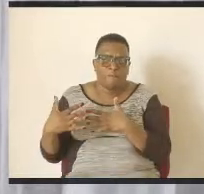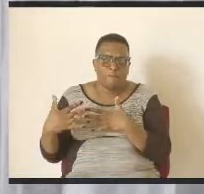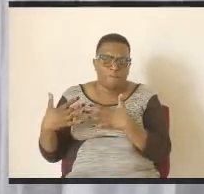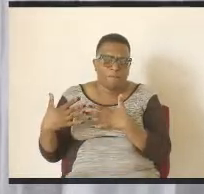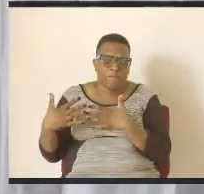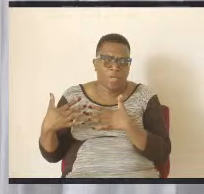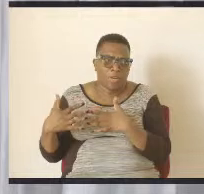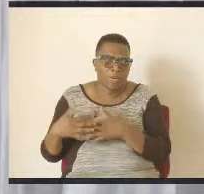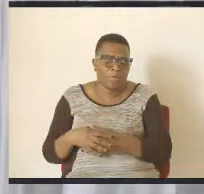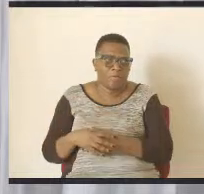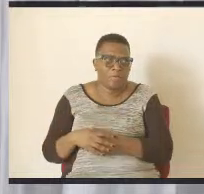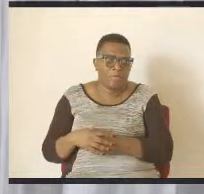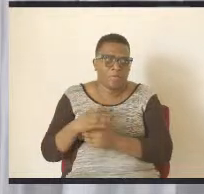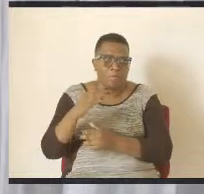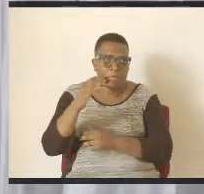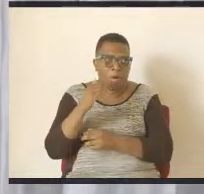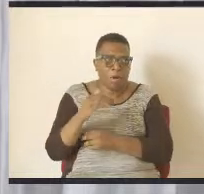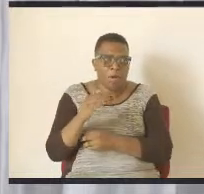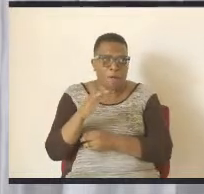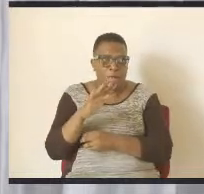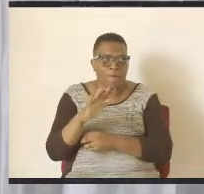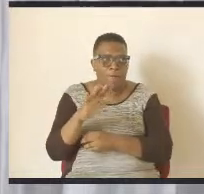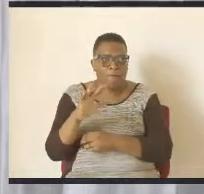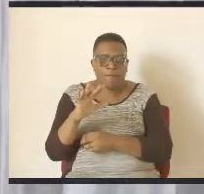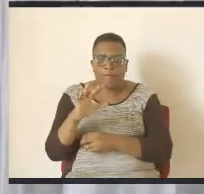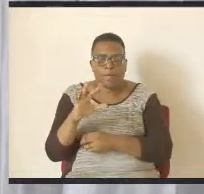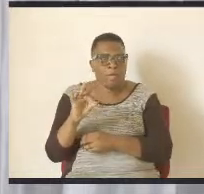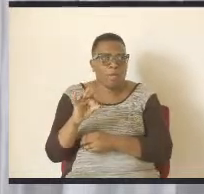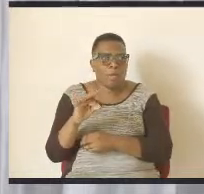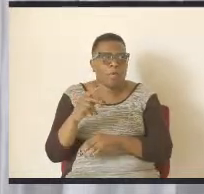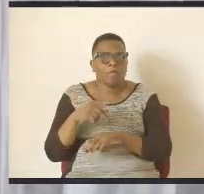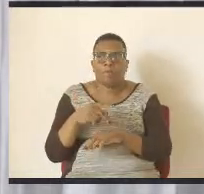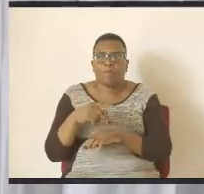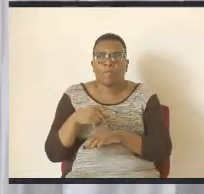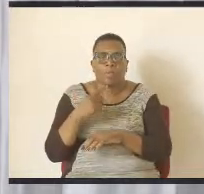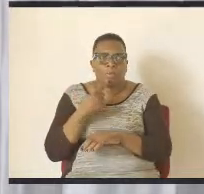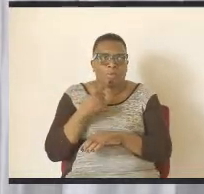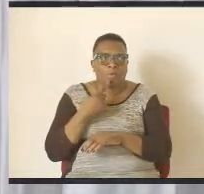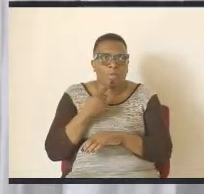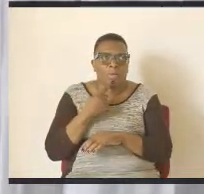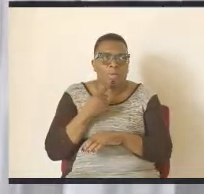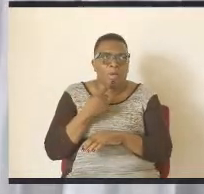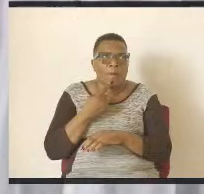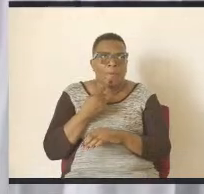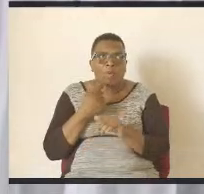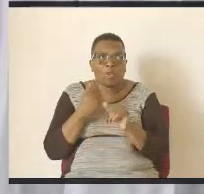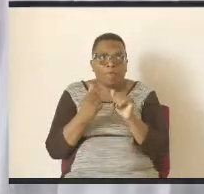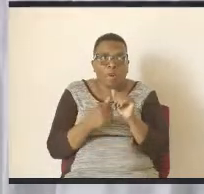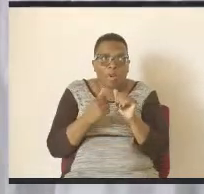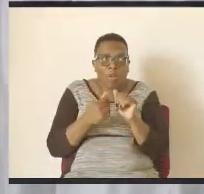verse 58, what was Peter doing? Peter was following him, but how?